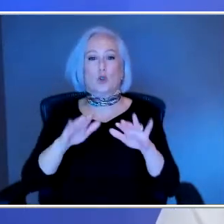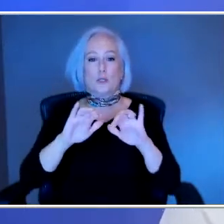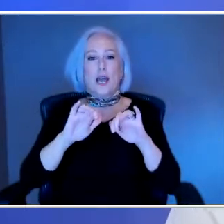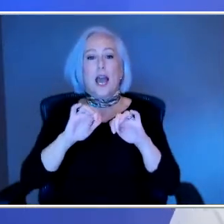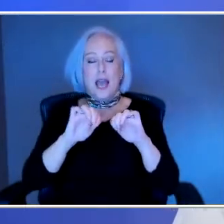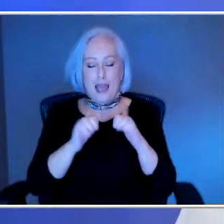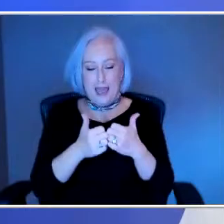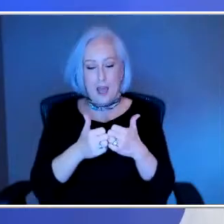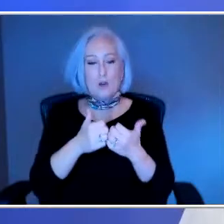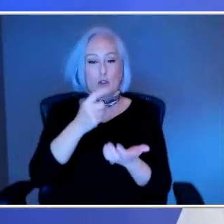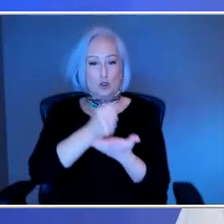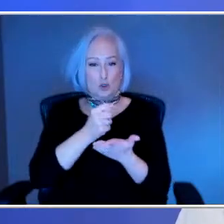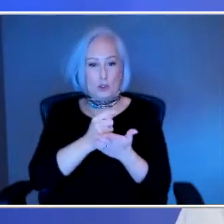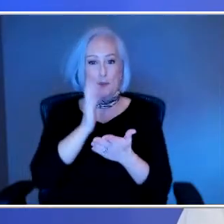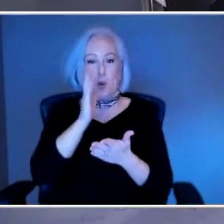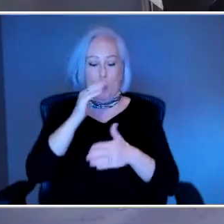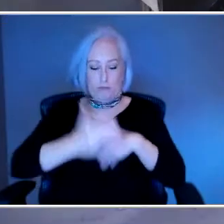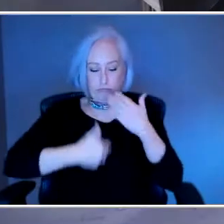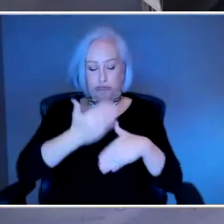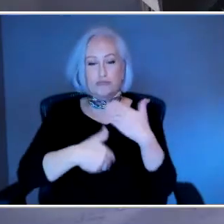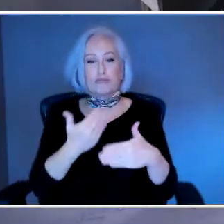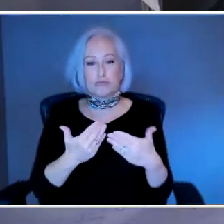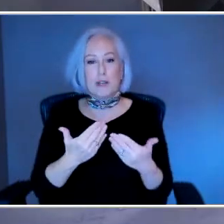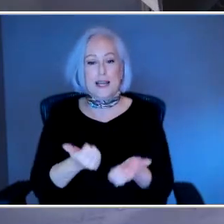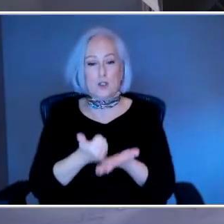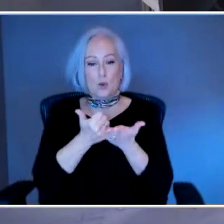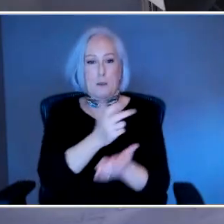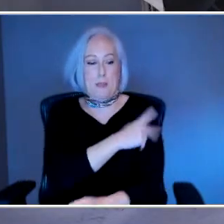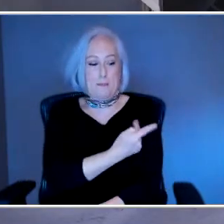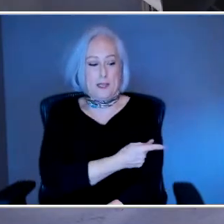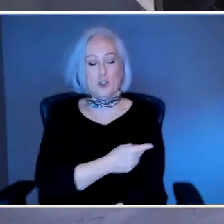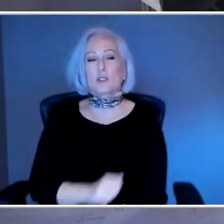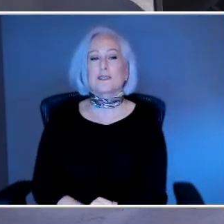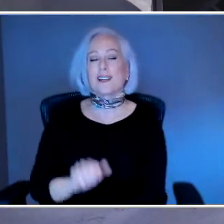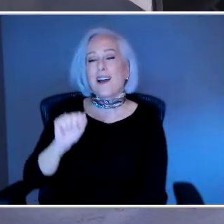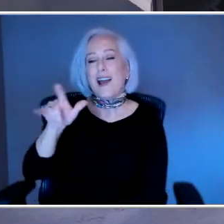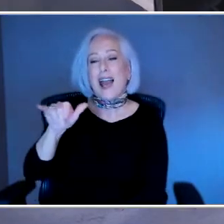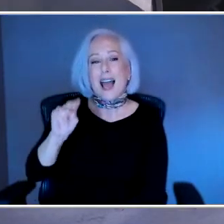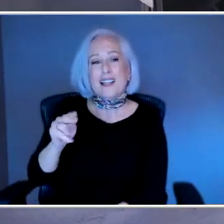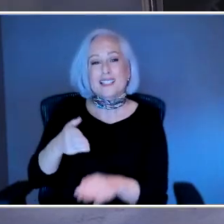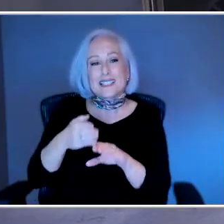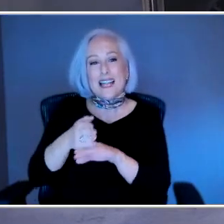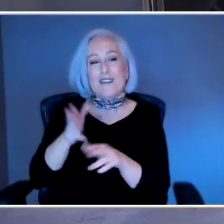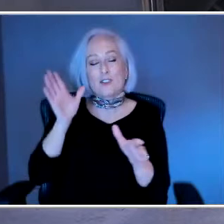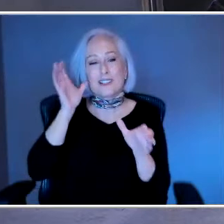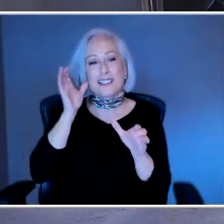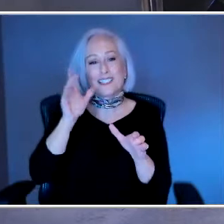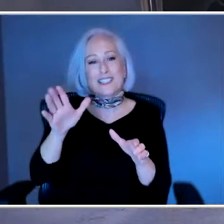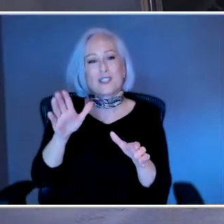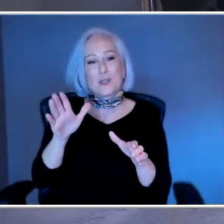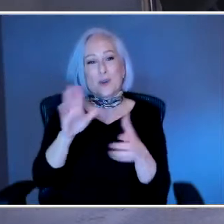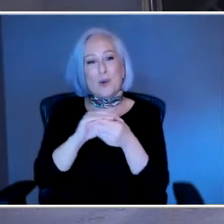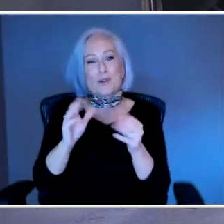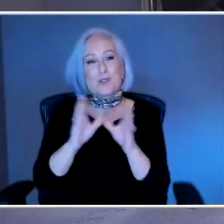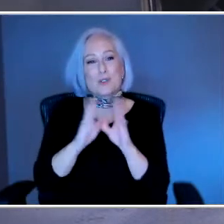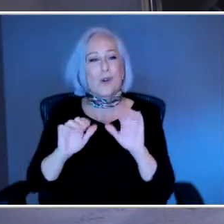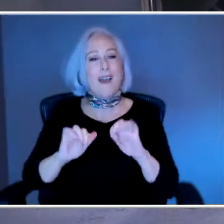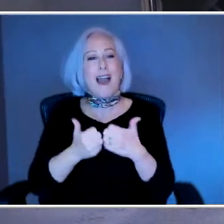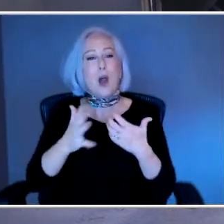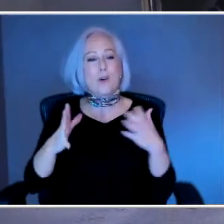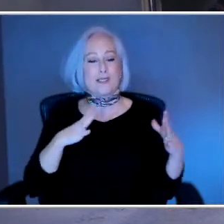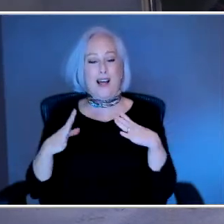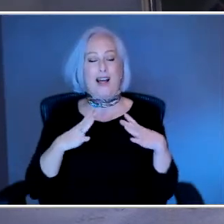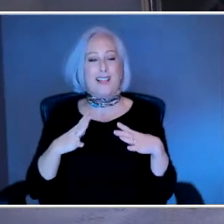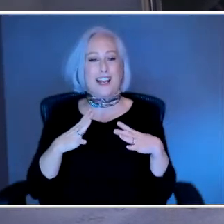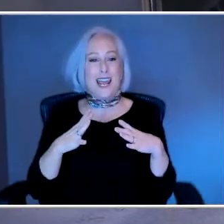we release those reports. Allison, after listening to your story, a viewer wants to know just how was the holiday season for you and heading into this new year?